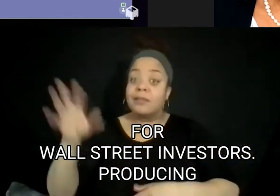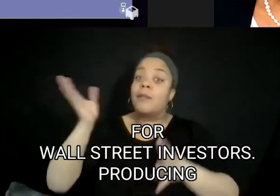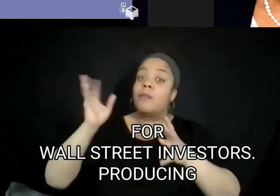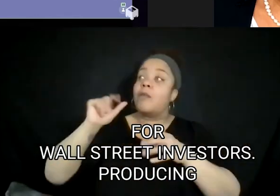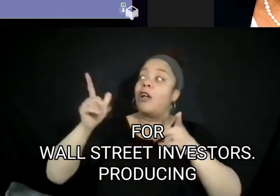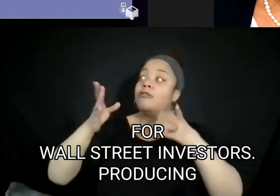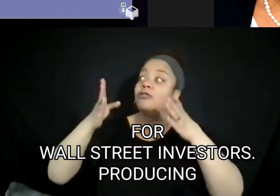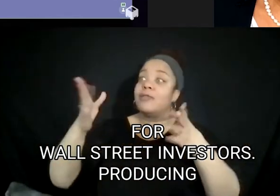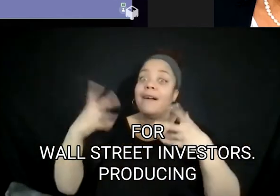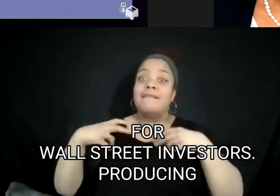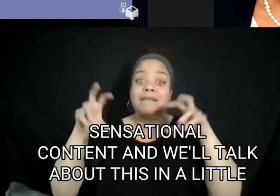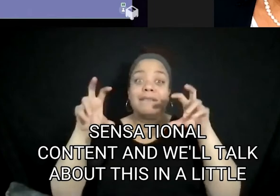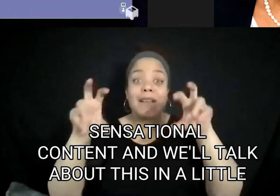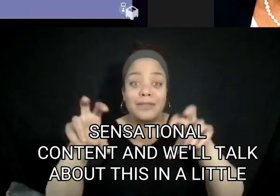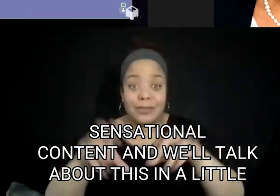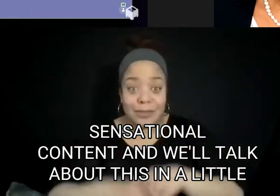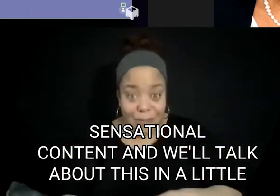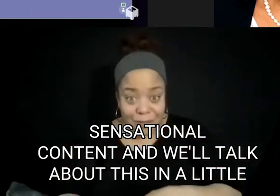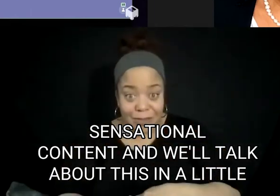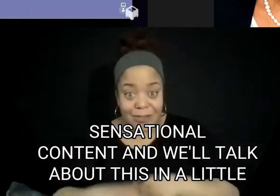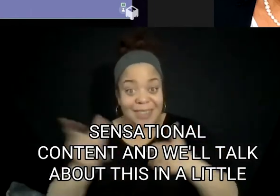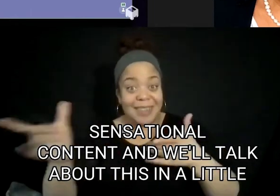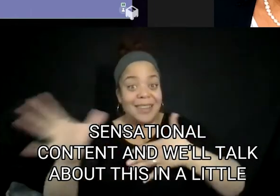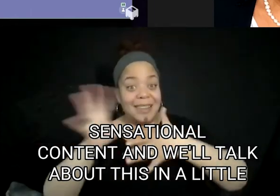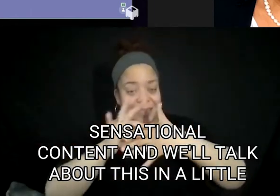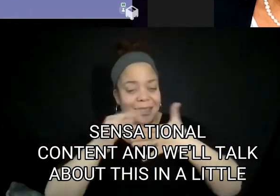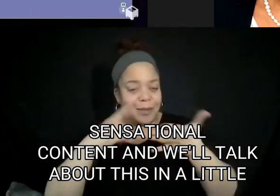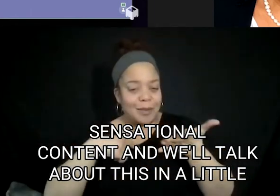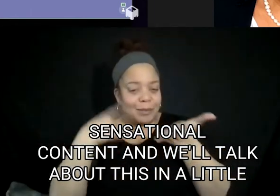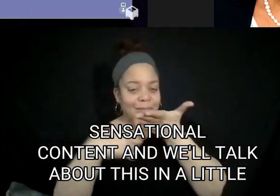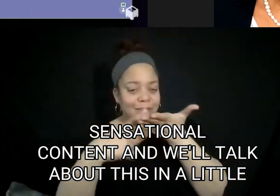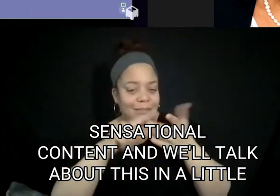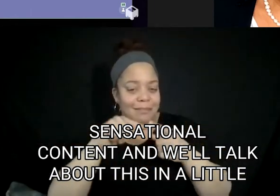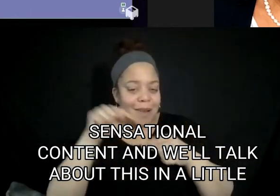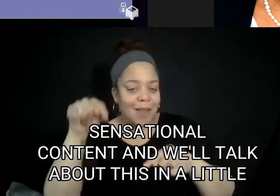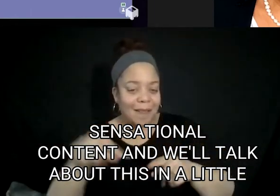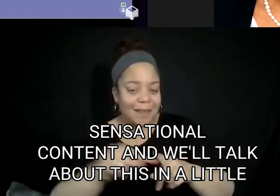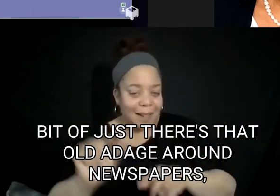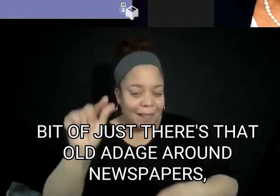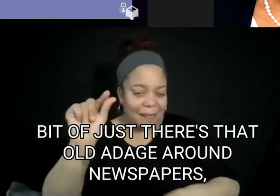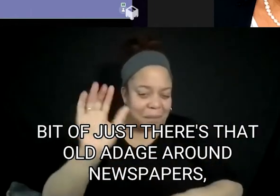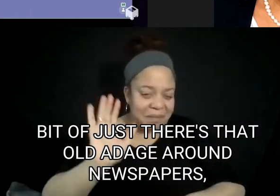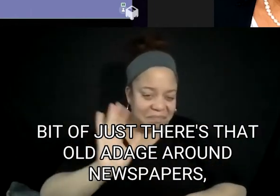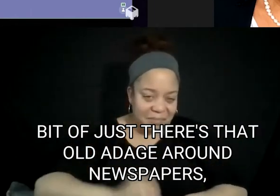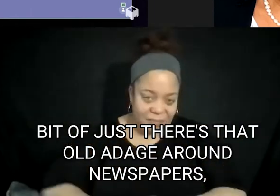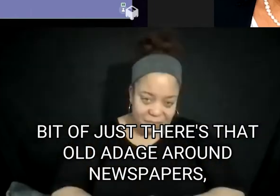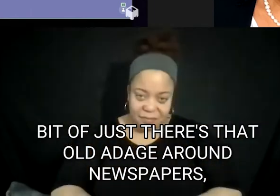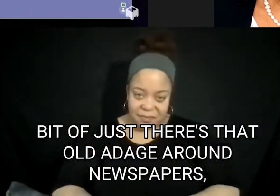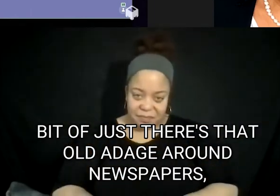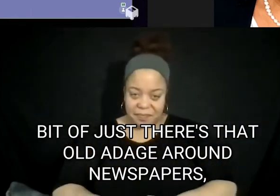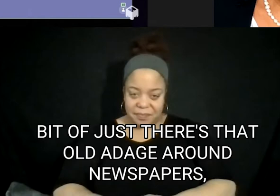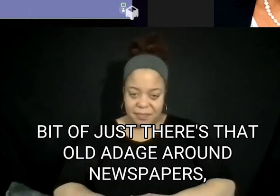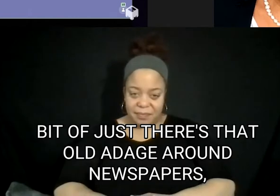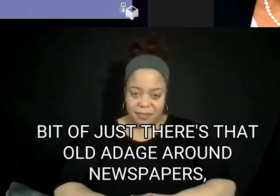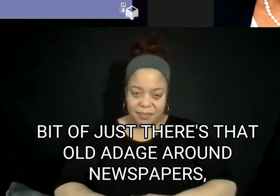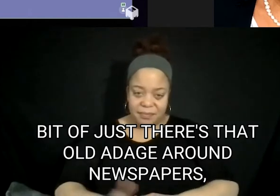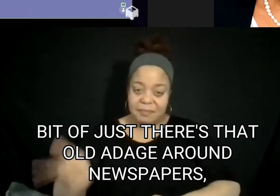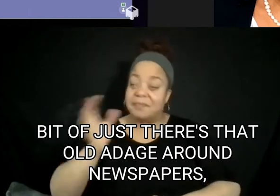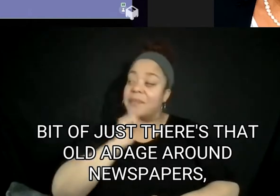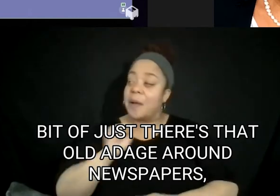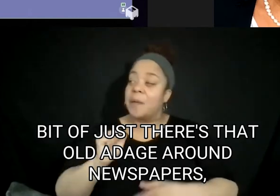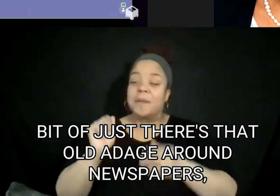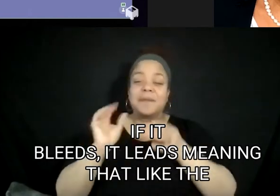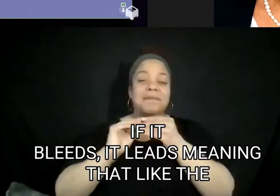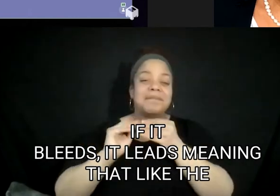just, you know, there's that old adage around newspapers, if it bleeds, it leads, meaning that like the more sensational the